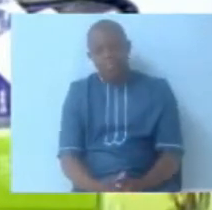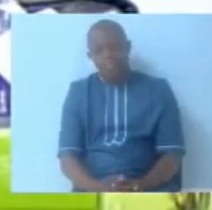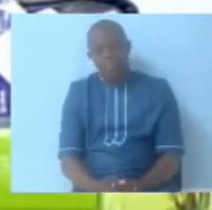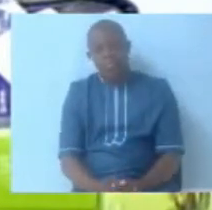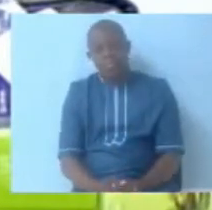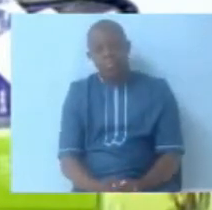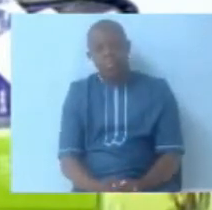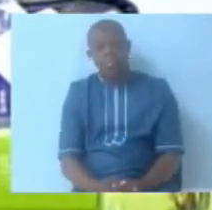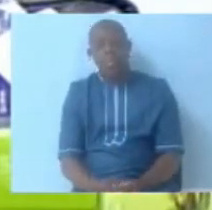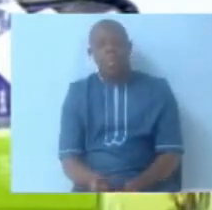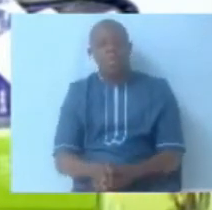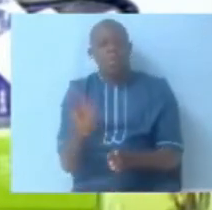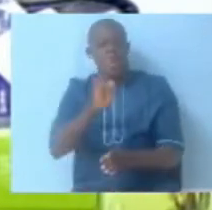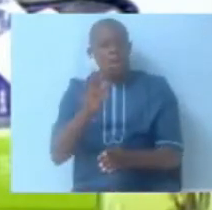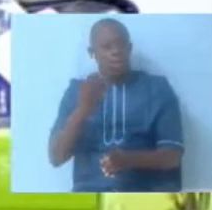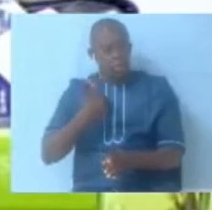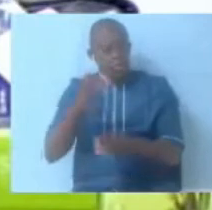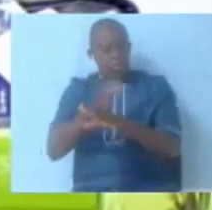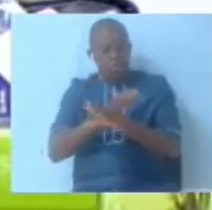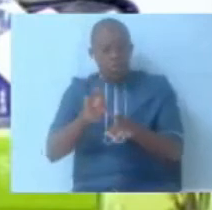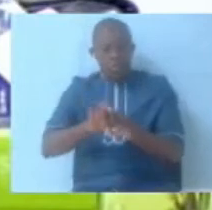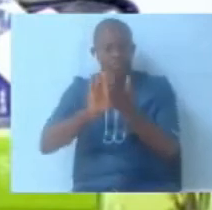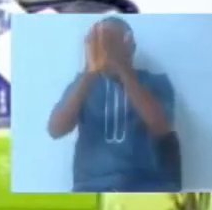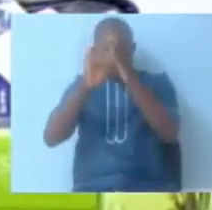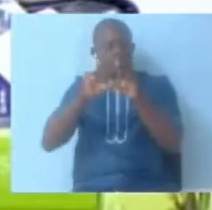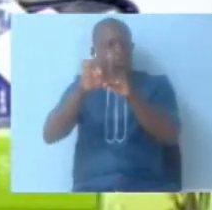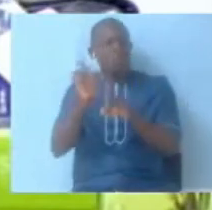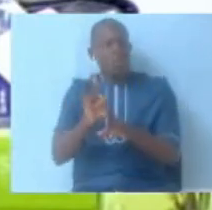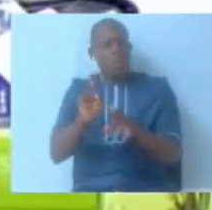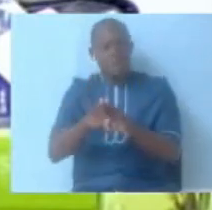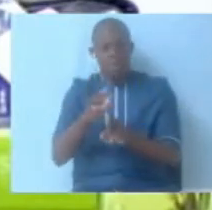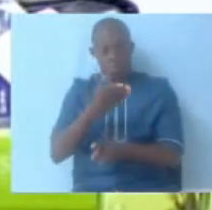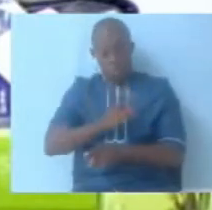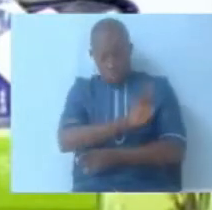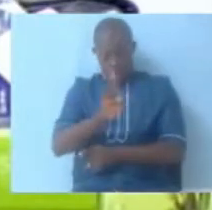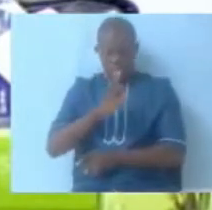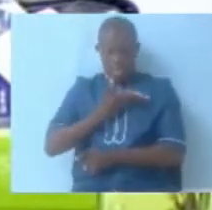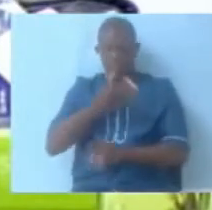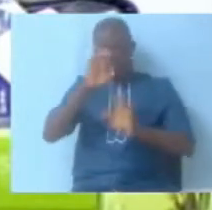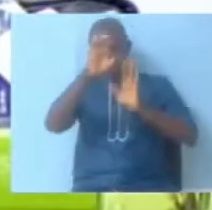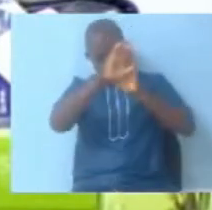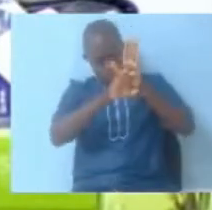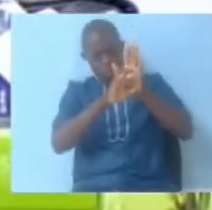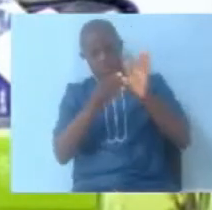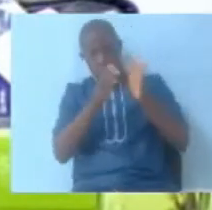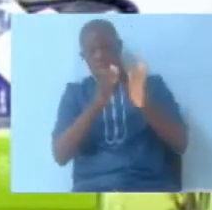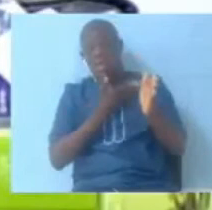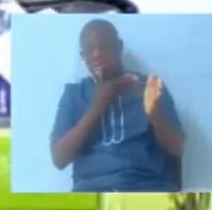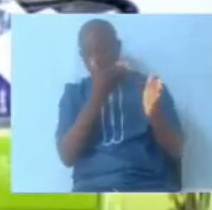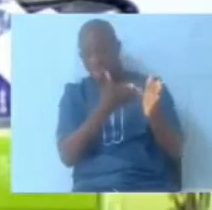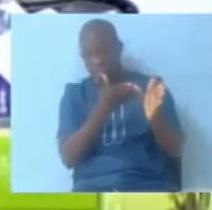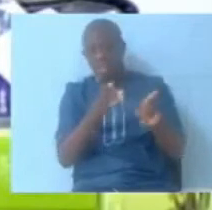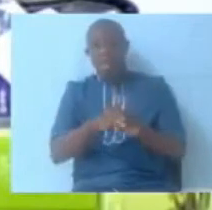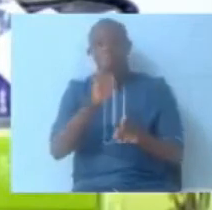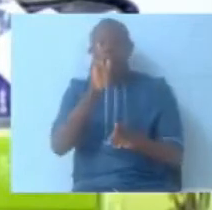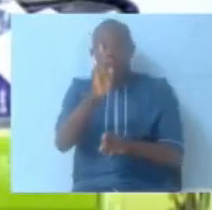The reality we were faced with was that we only had a constitution just in skeletal form because the most vital parts of the constitution